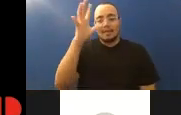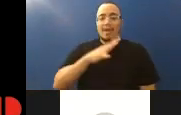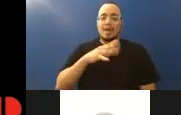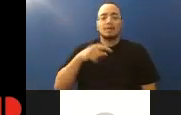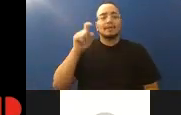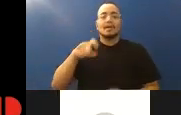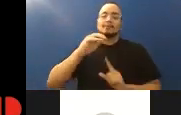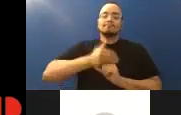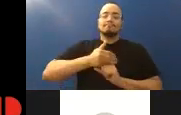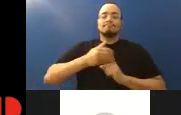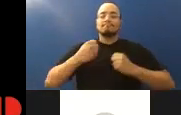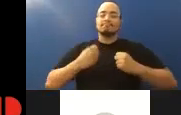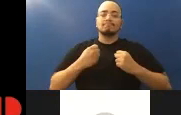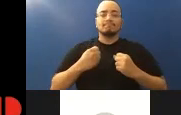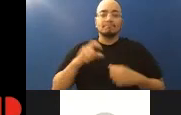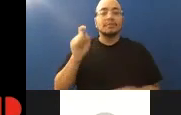masculine